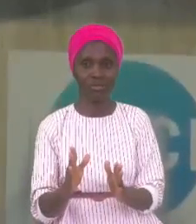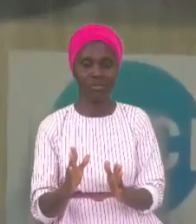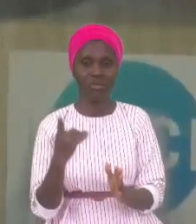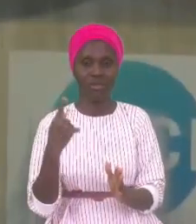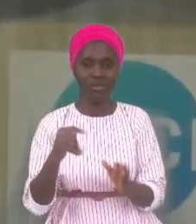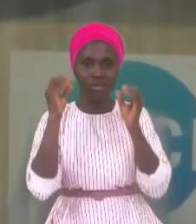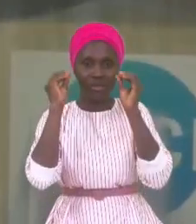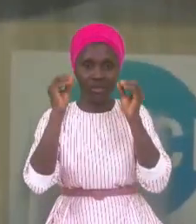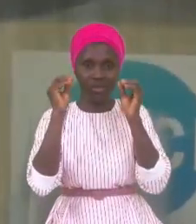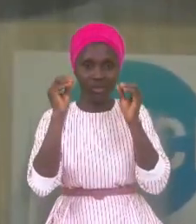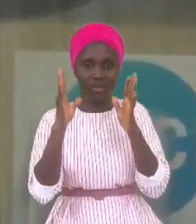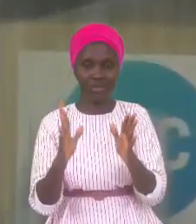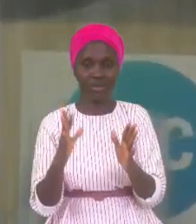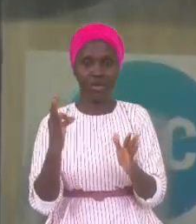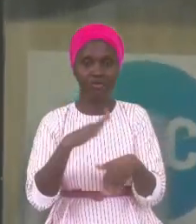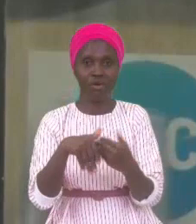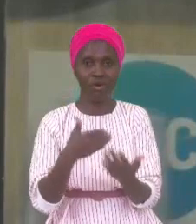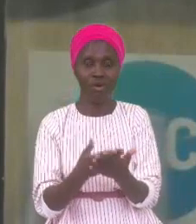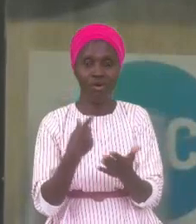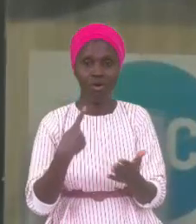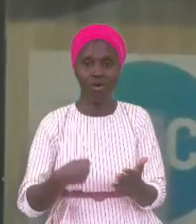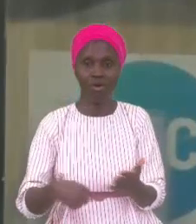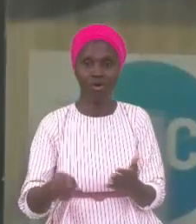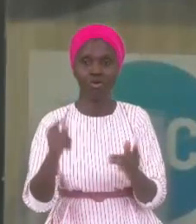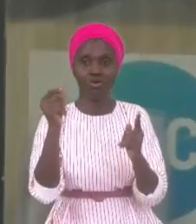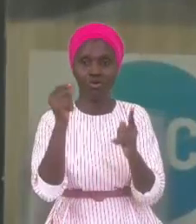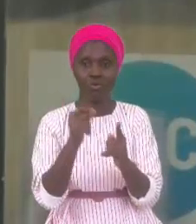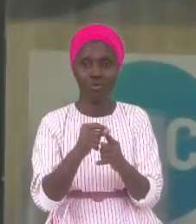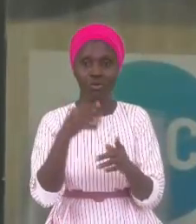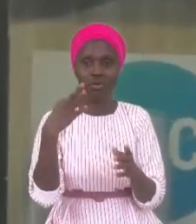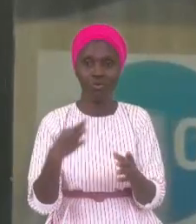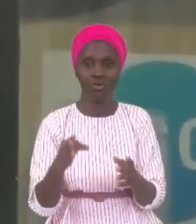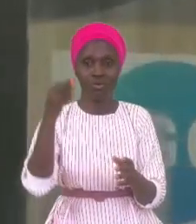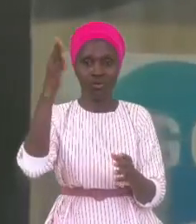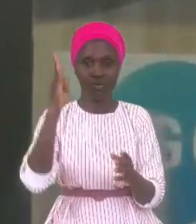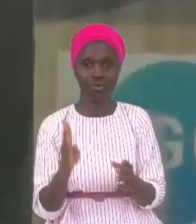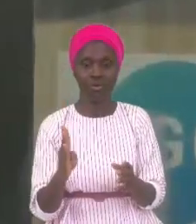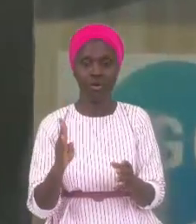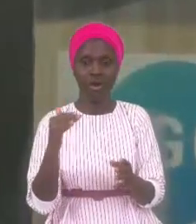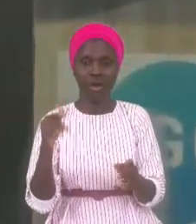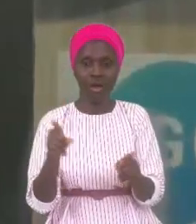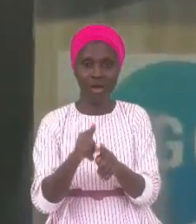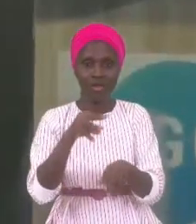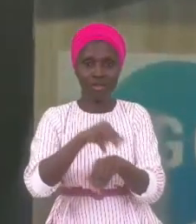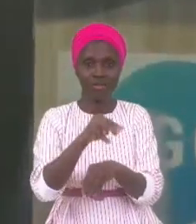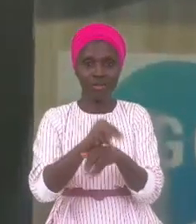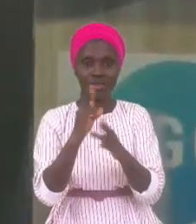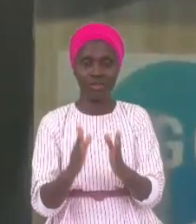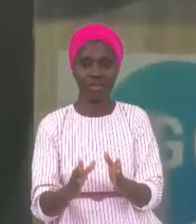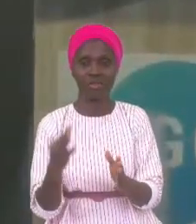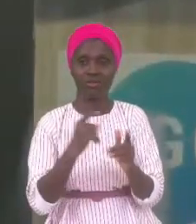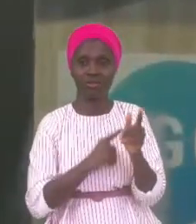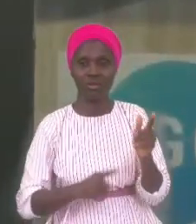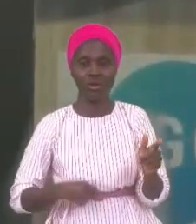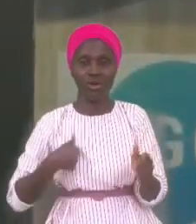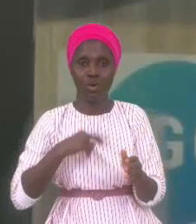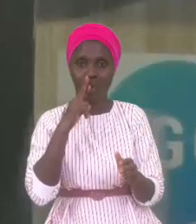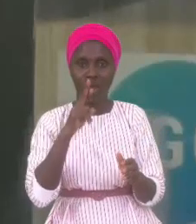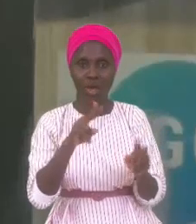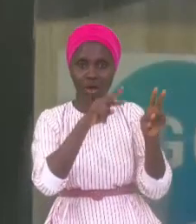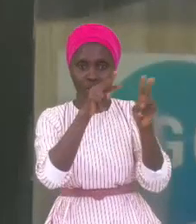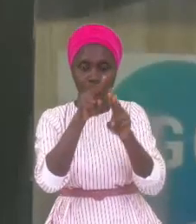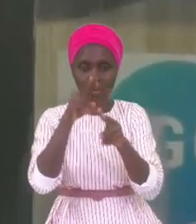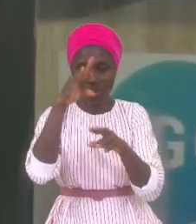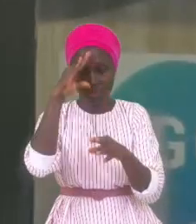of God. We're called as ministers of the word, the messenger of the Lord, and we're also called as watchmen, and we're